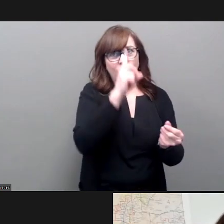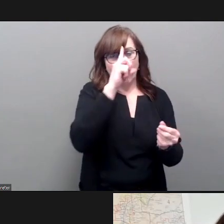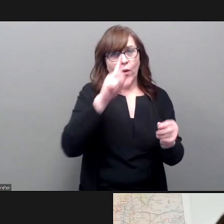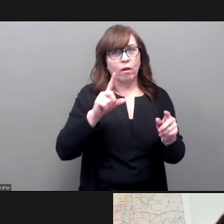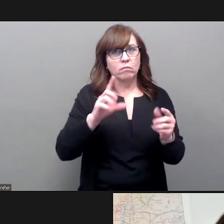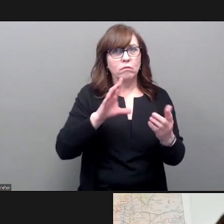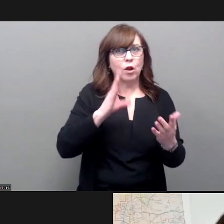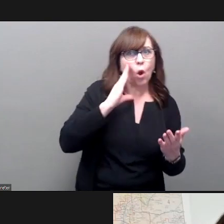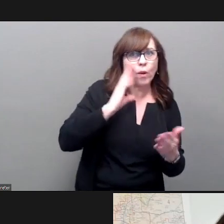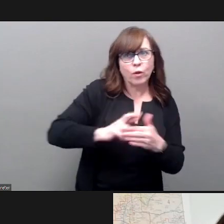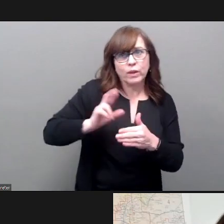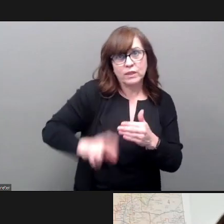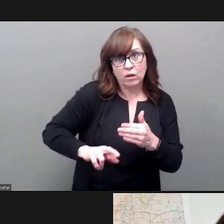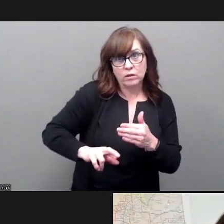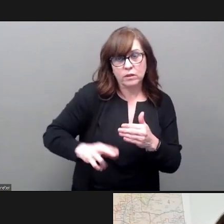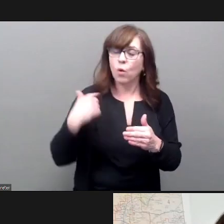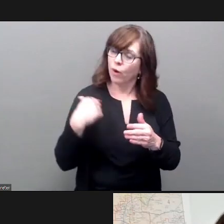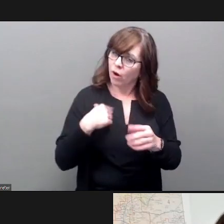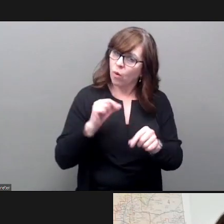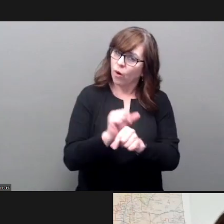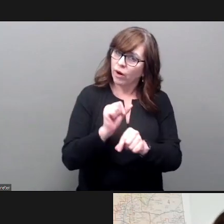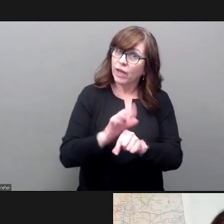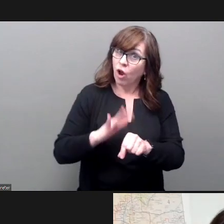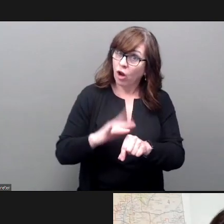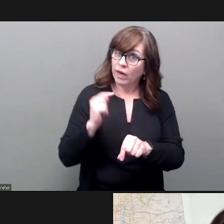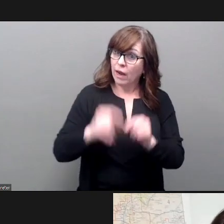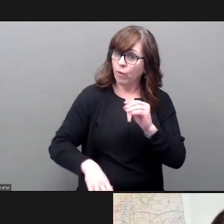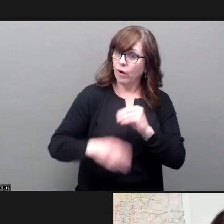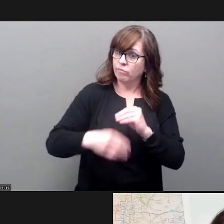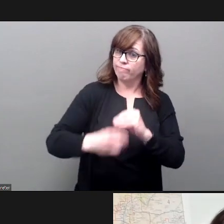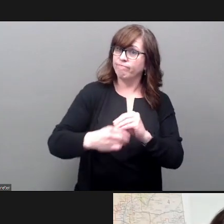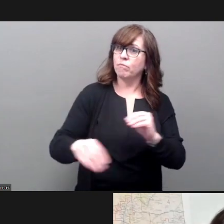So we're working on it and we're getting an additional contractor.